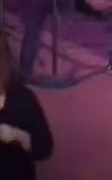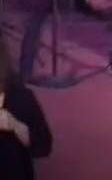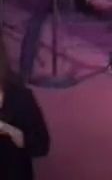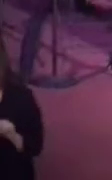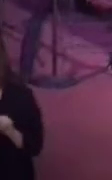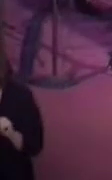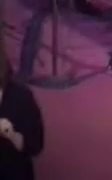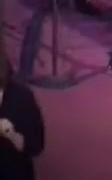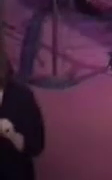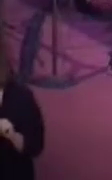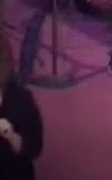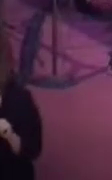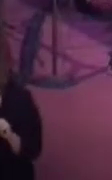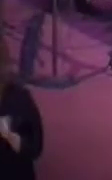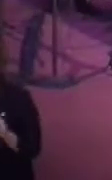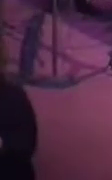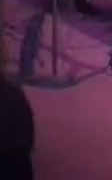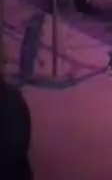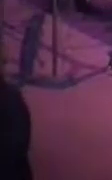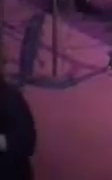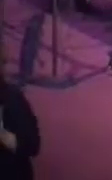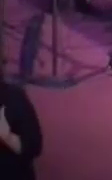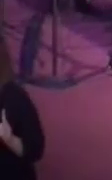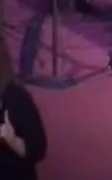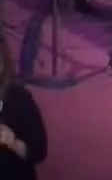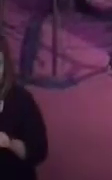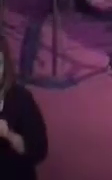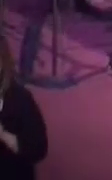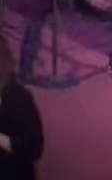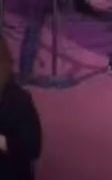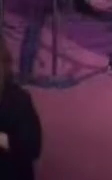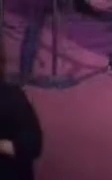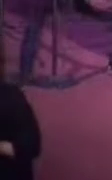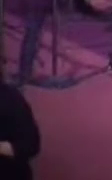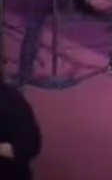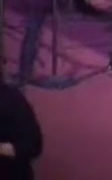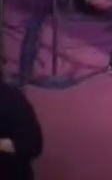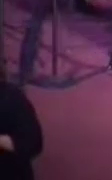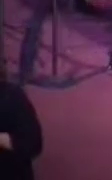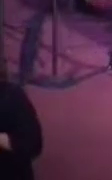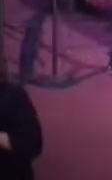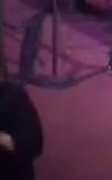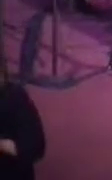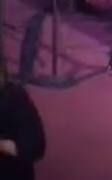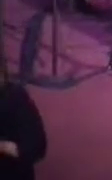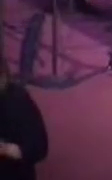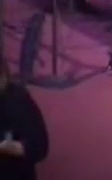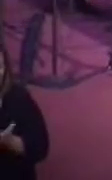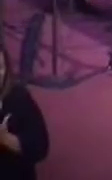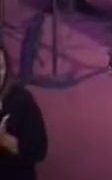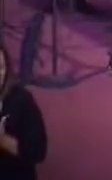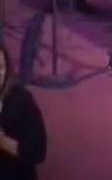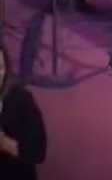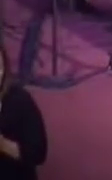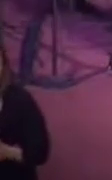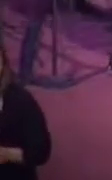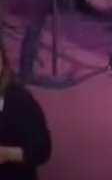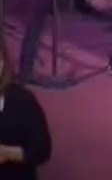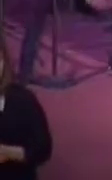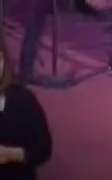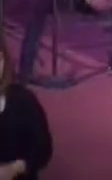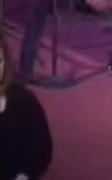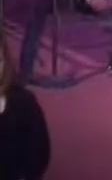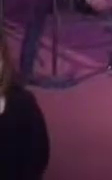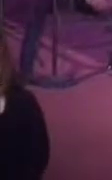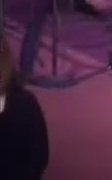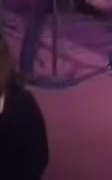to conspire against him, and they can't find anything, but they found one thing, what they thought to be a weak point. Look at verse 5. Then these men